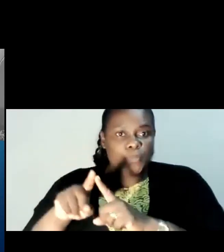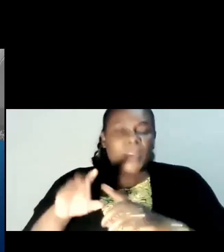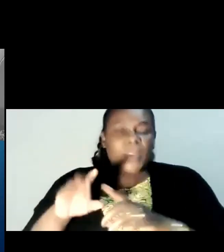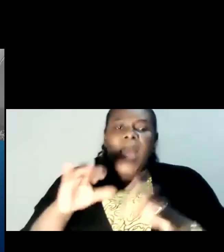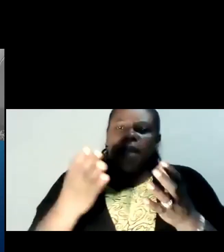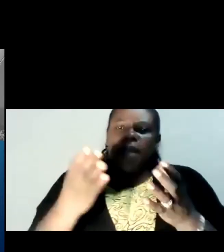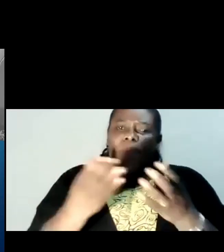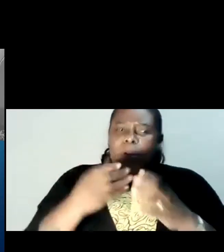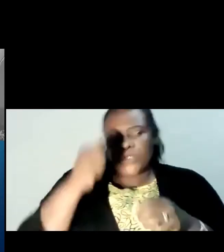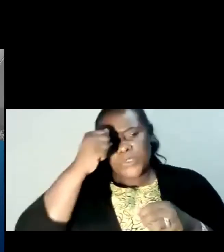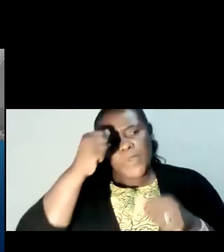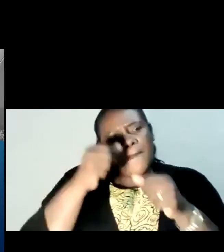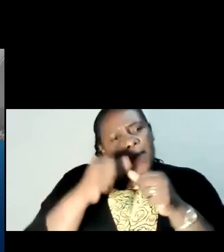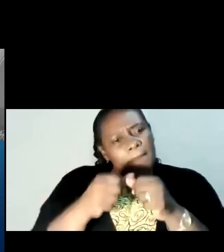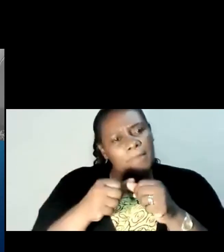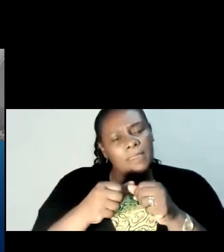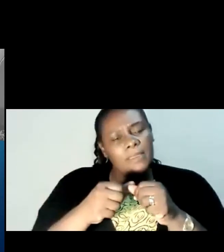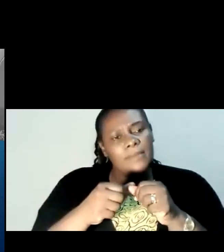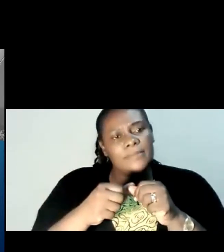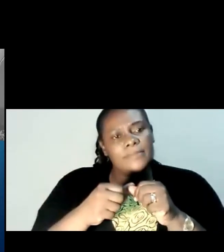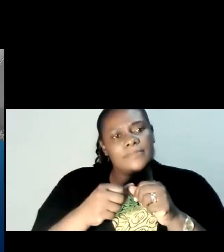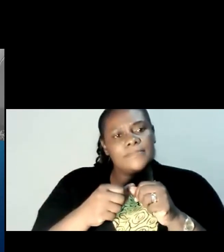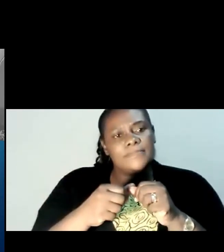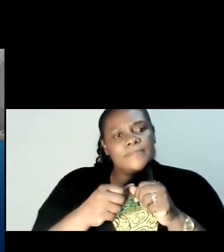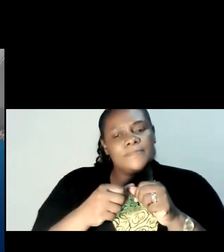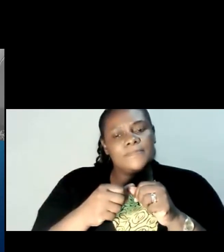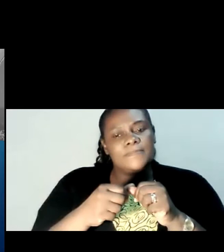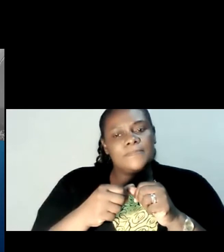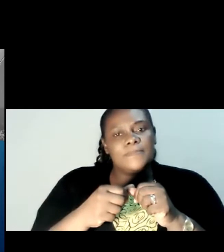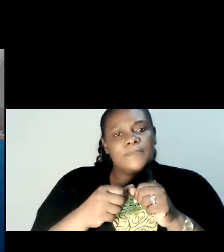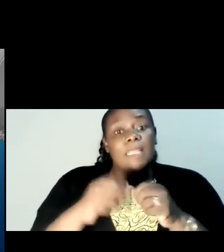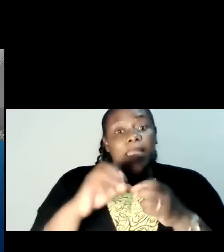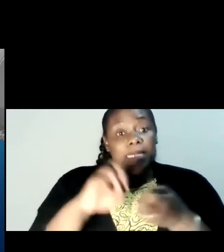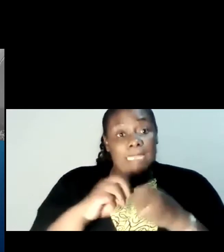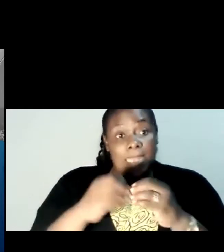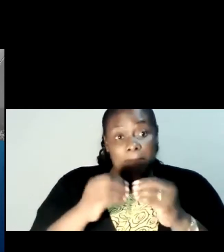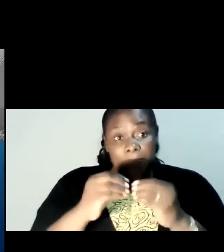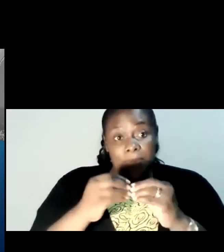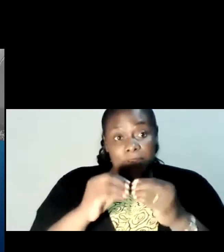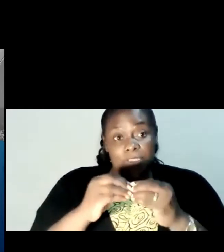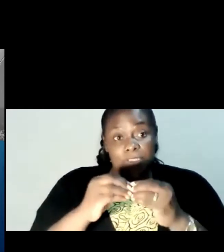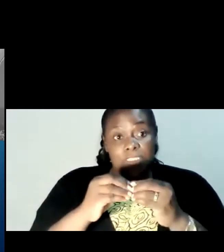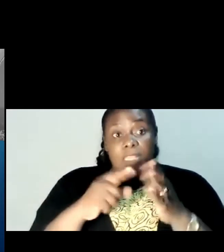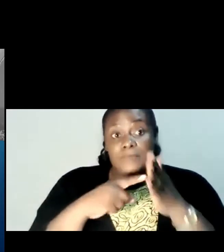remember the numbers that I am showing you. You can write them off.